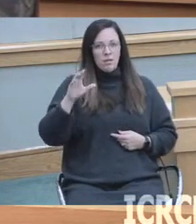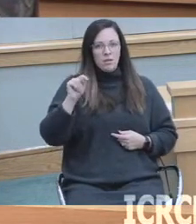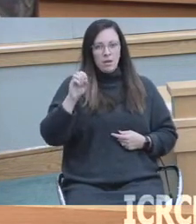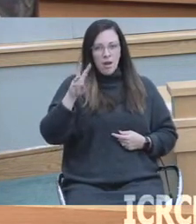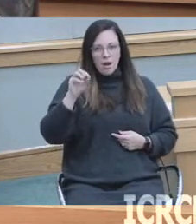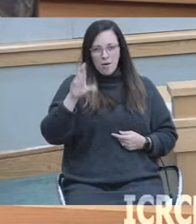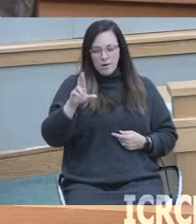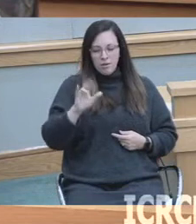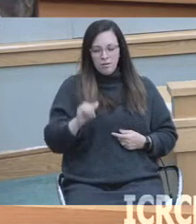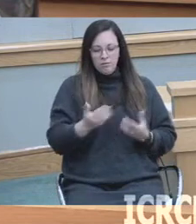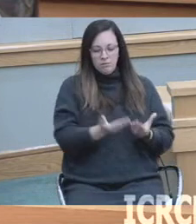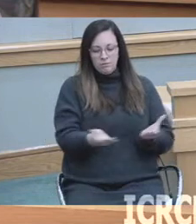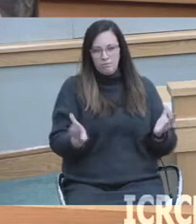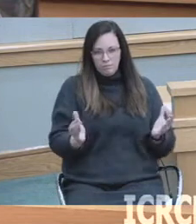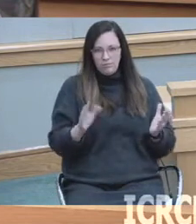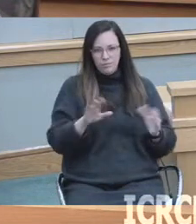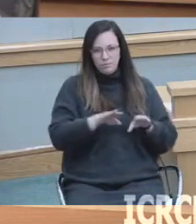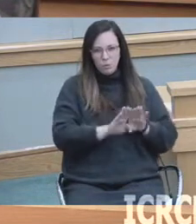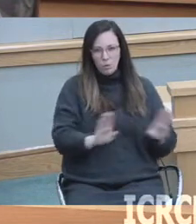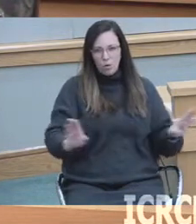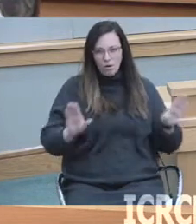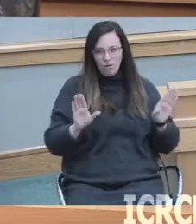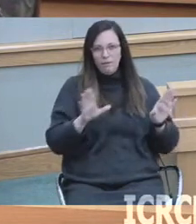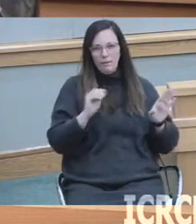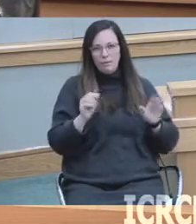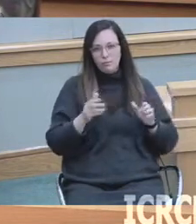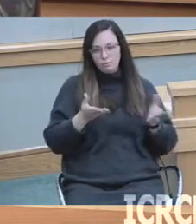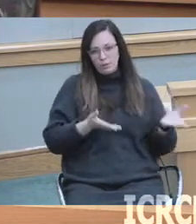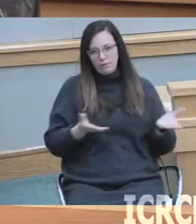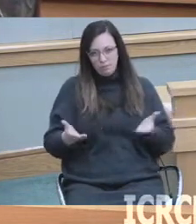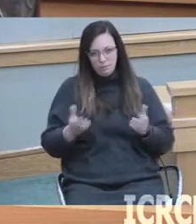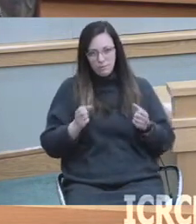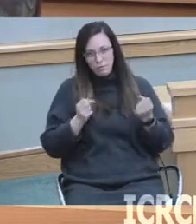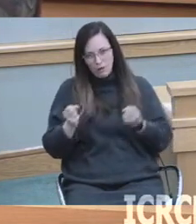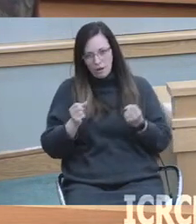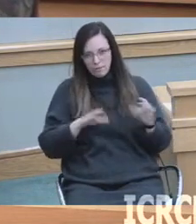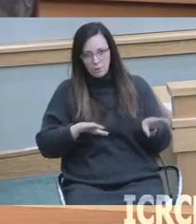wall and driveway improvements have been done there.